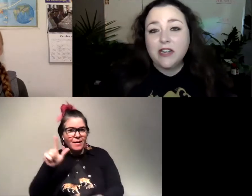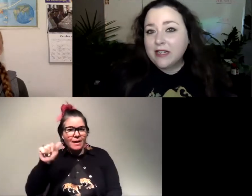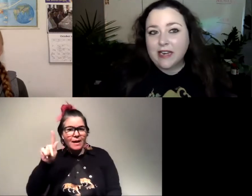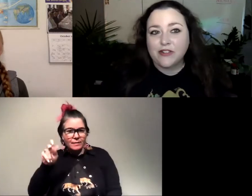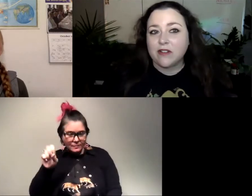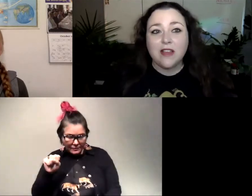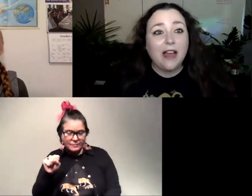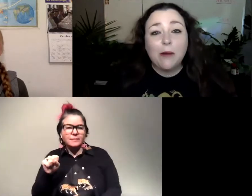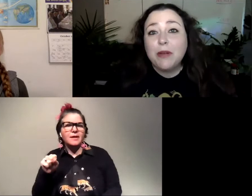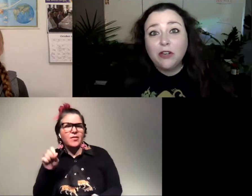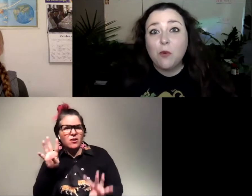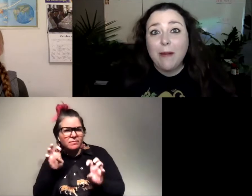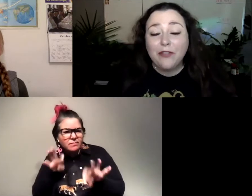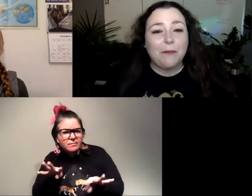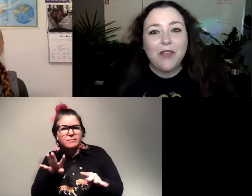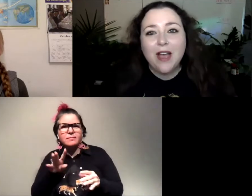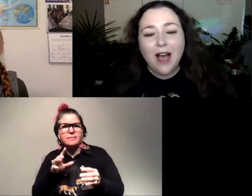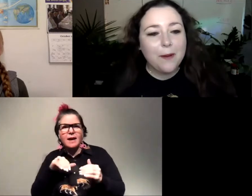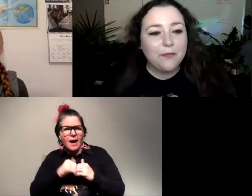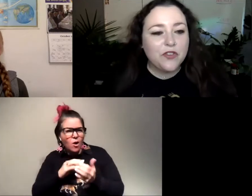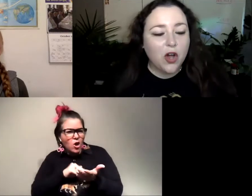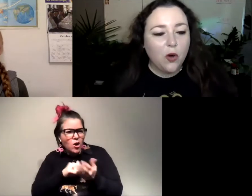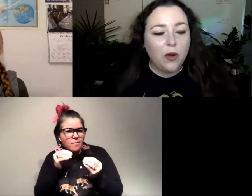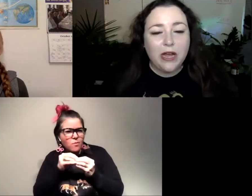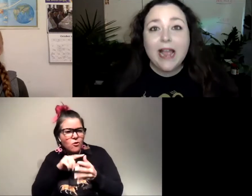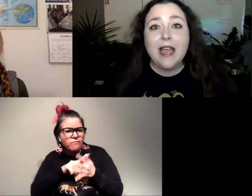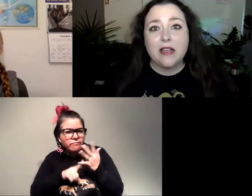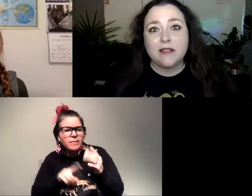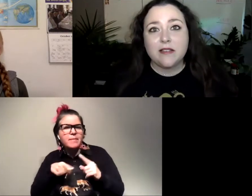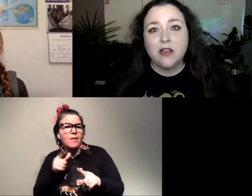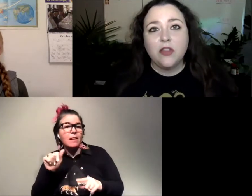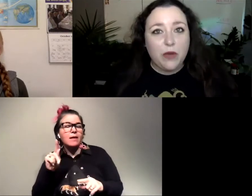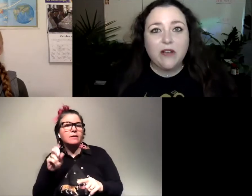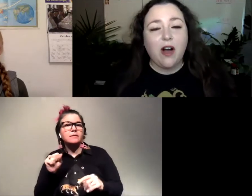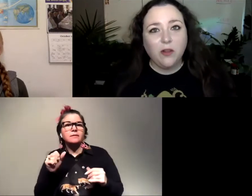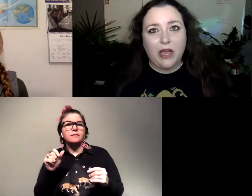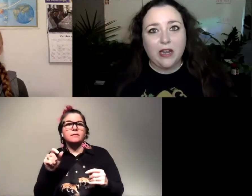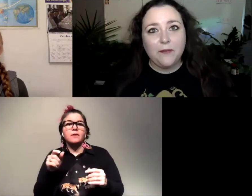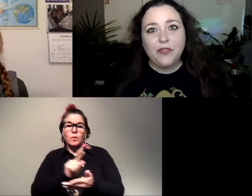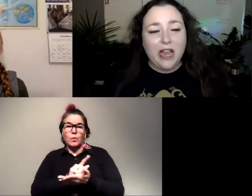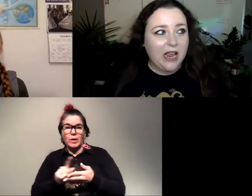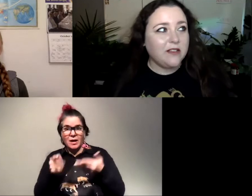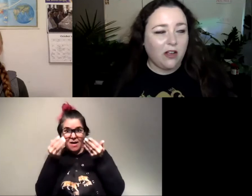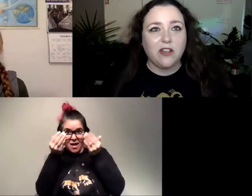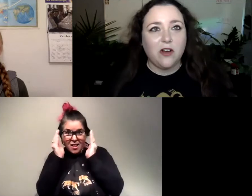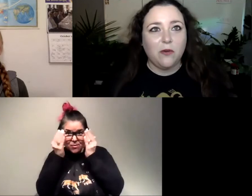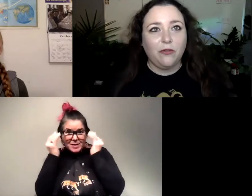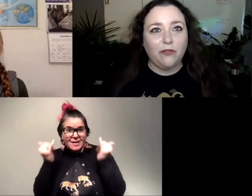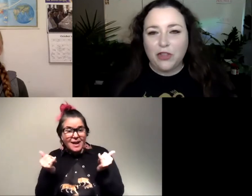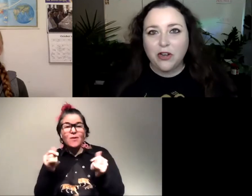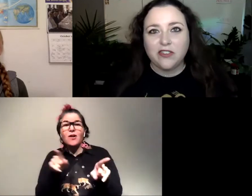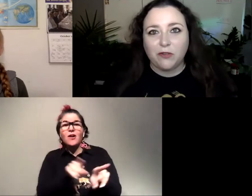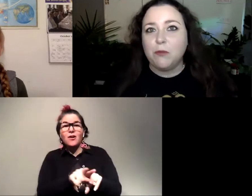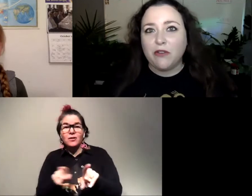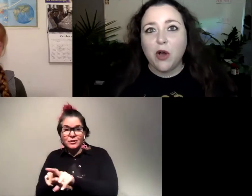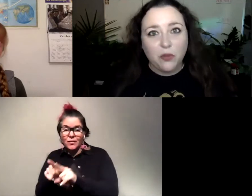their mysterious natures and how we can learn more about them. So it is the week of Halloween. It is also, for